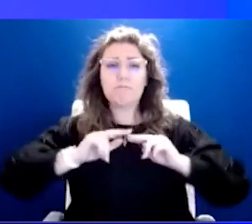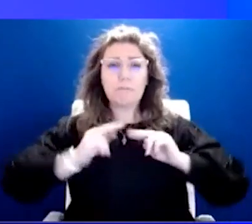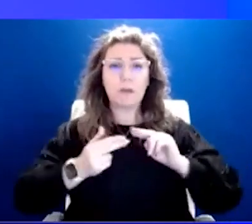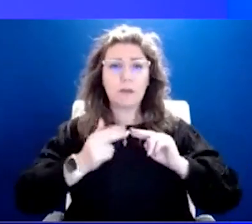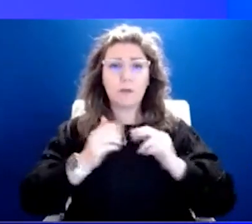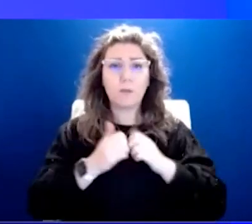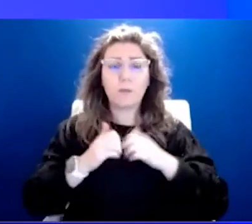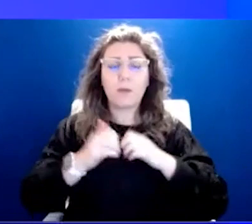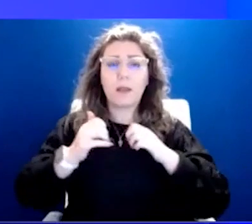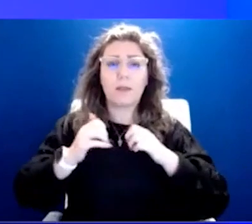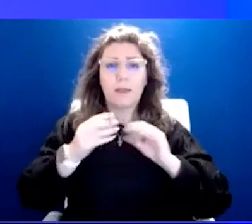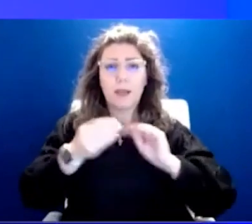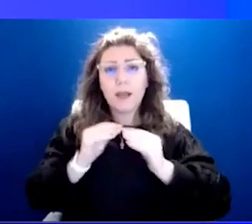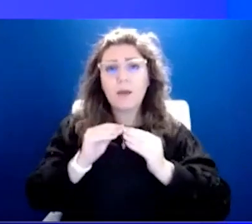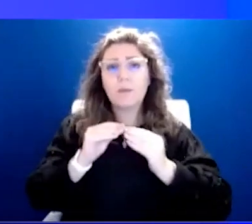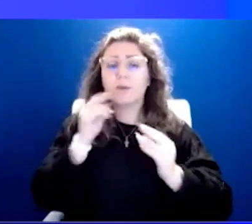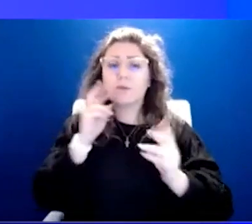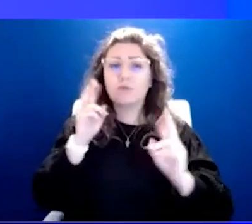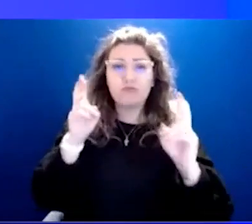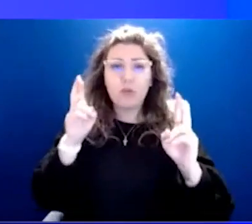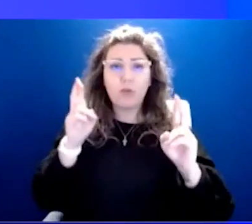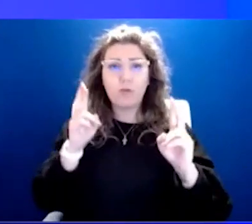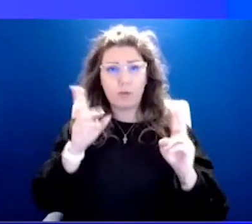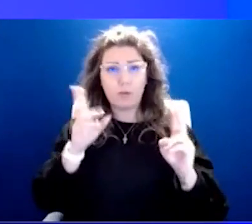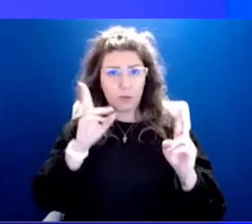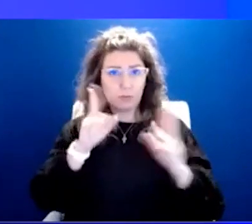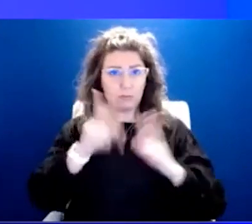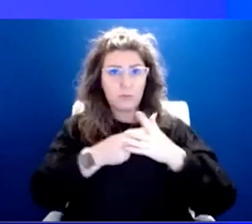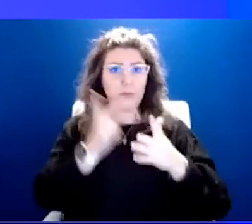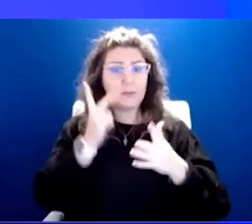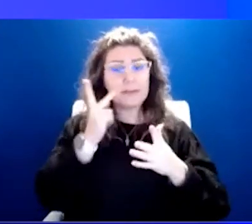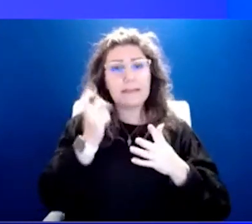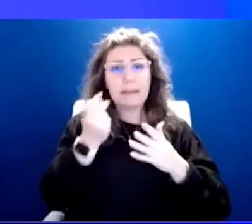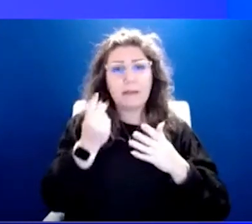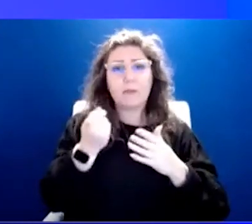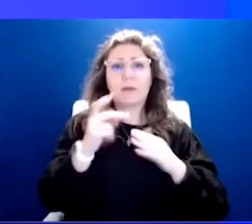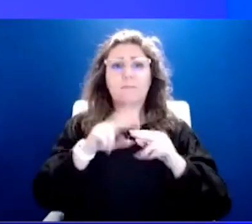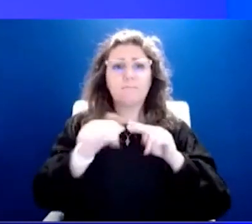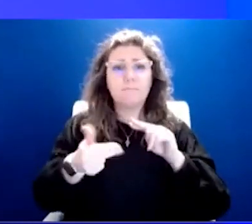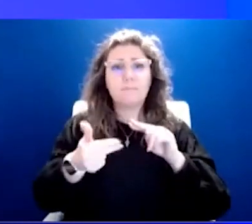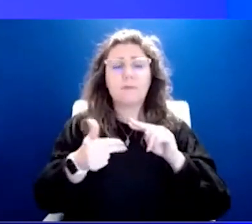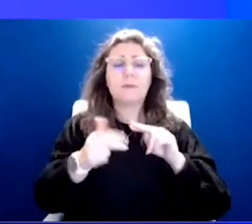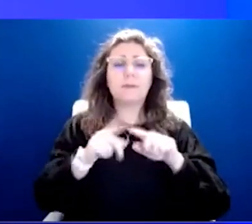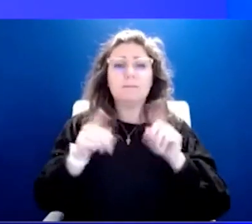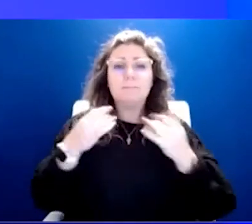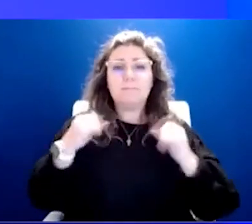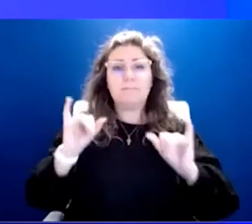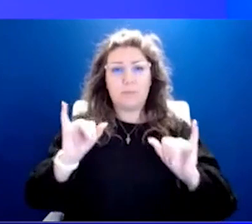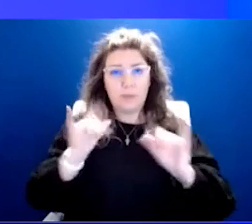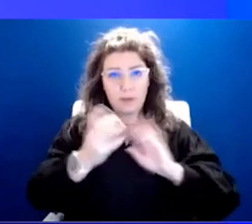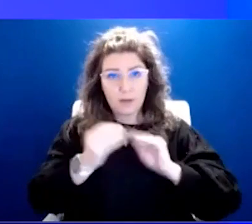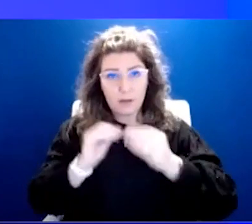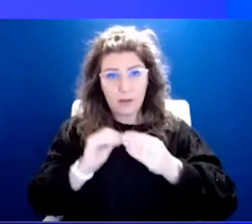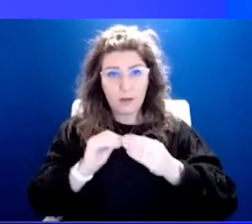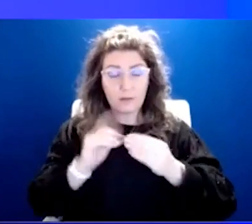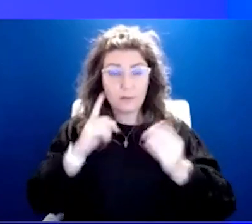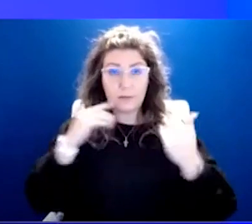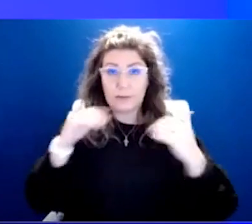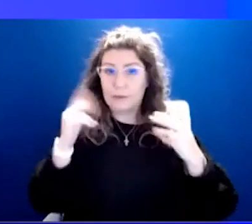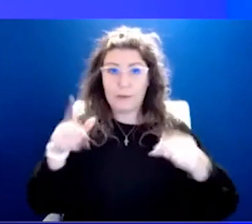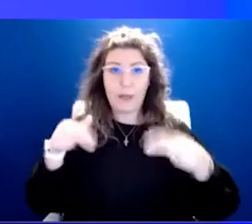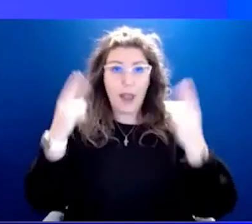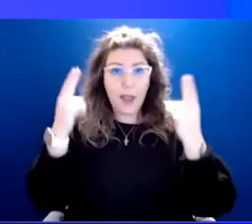So we are hopeful that we'll start to see some of that come down. But still, the numbers are astonishingly high. And I think the thing